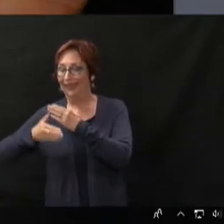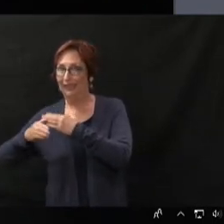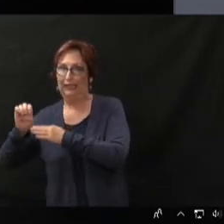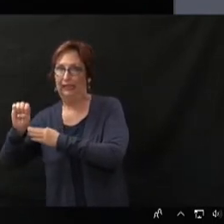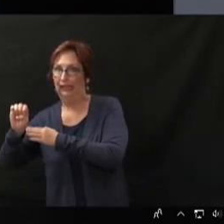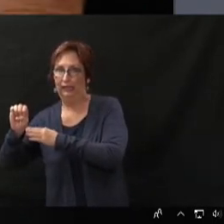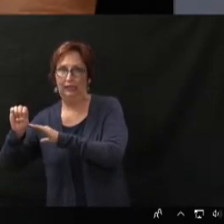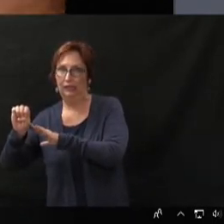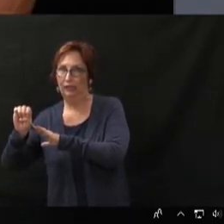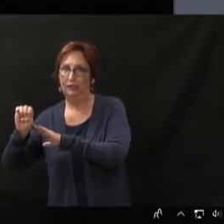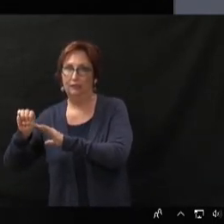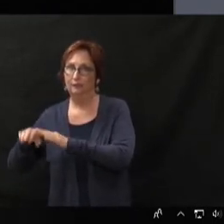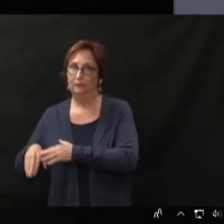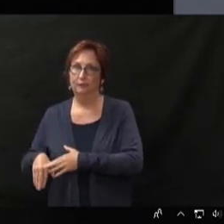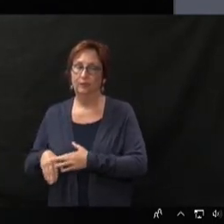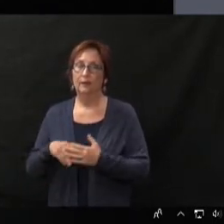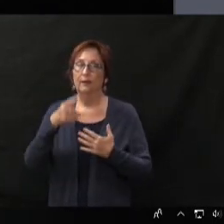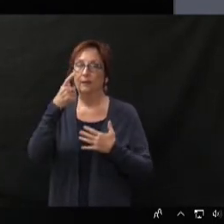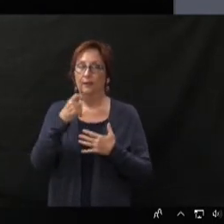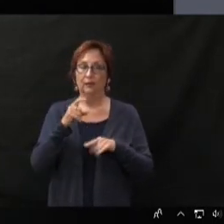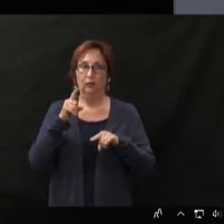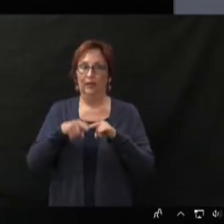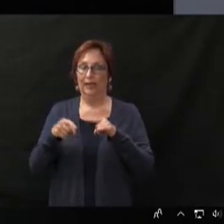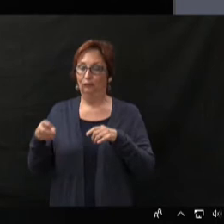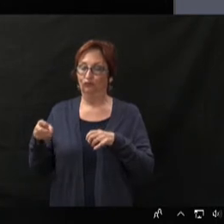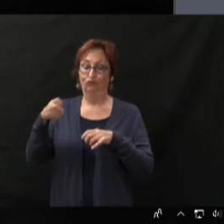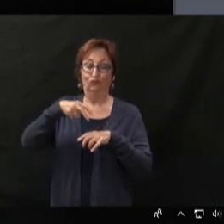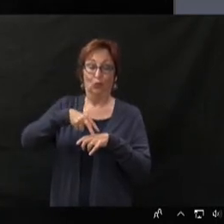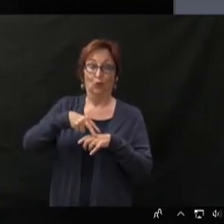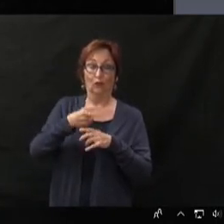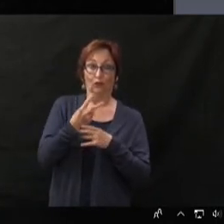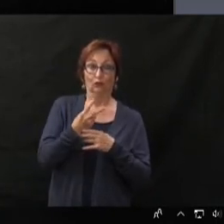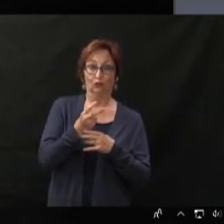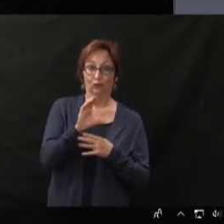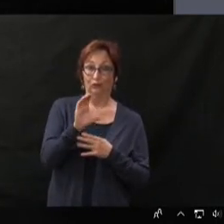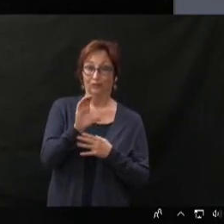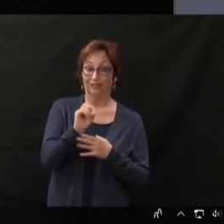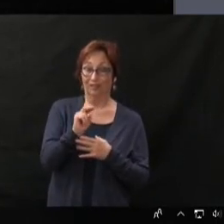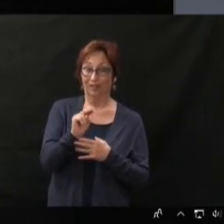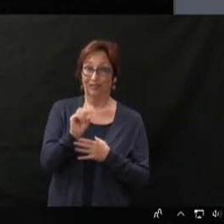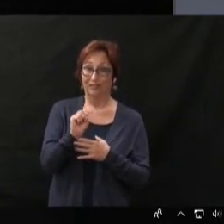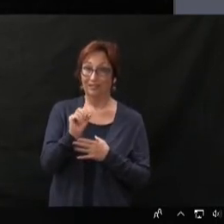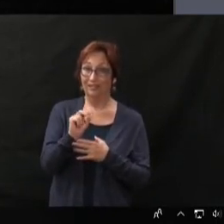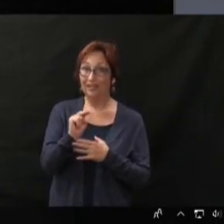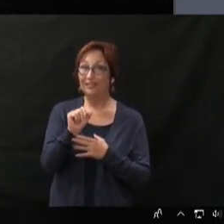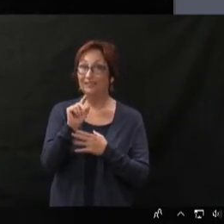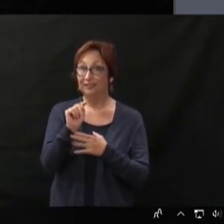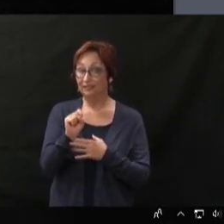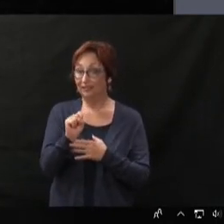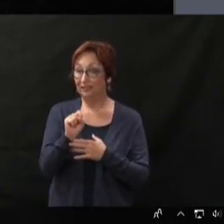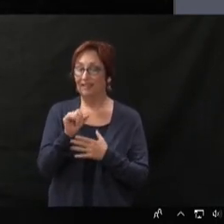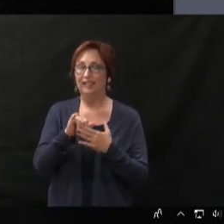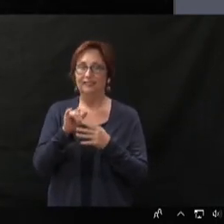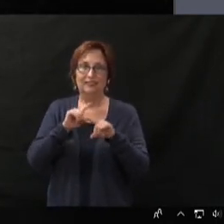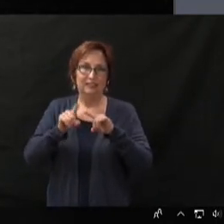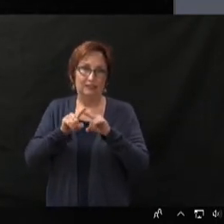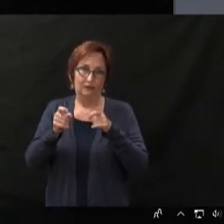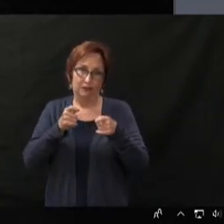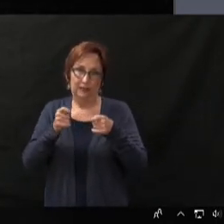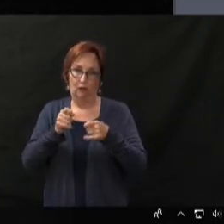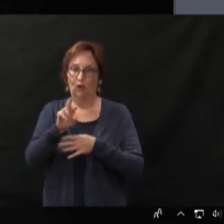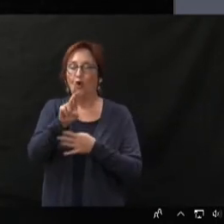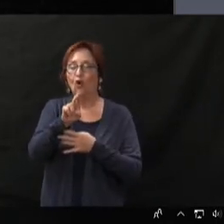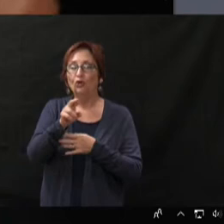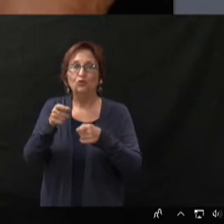Okay? Because we can't jump over these two consonants. And also, it's just a different sound. R controlled is a different